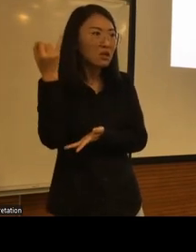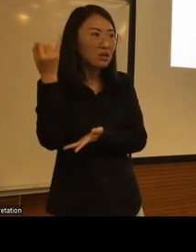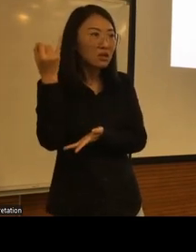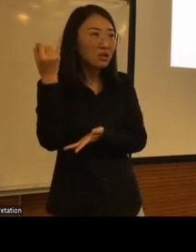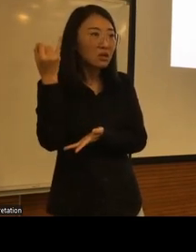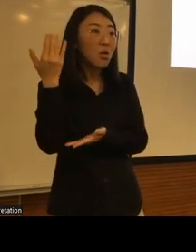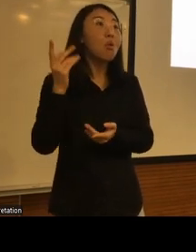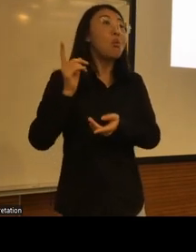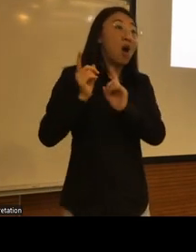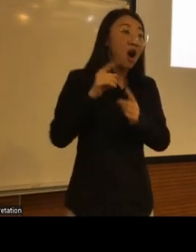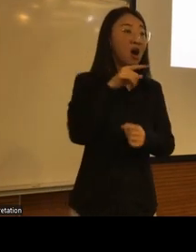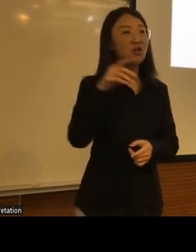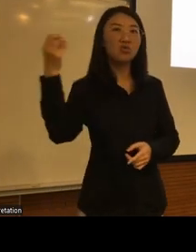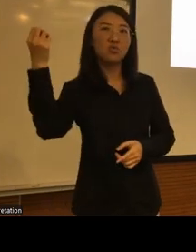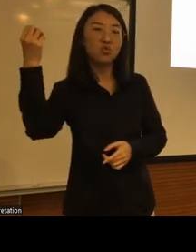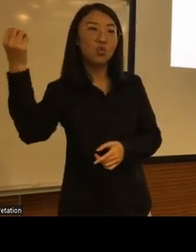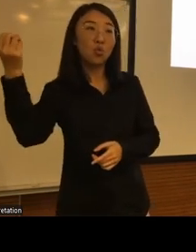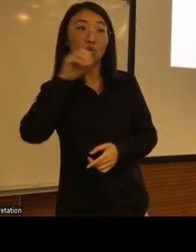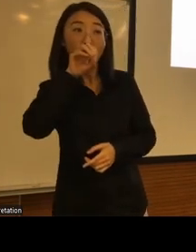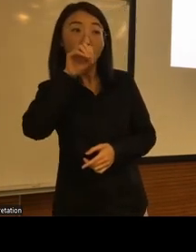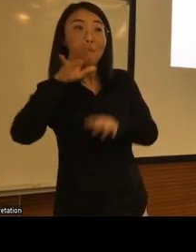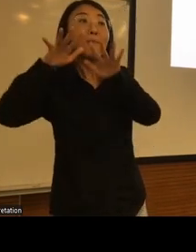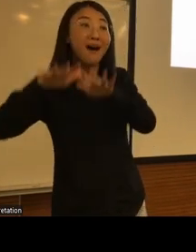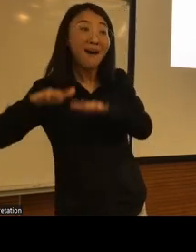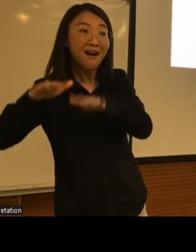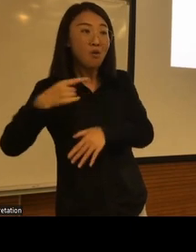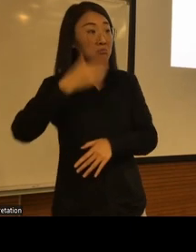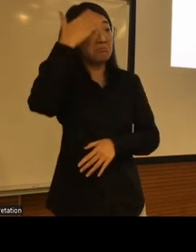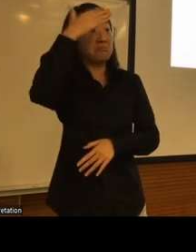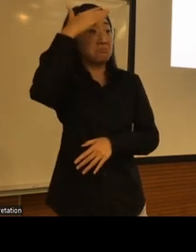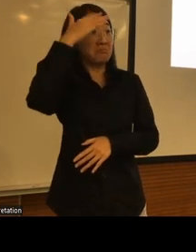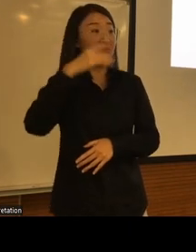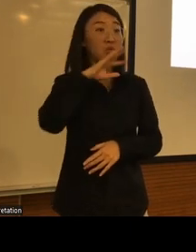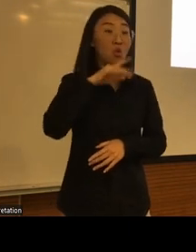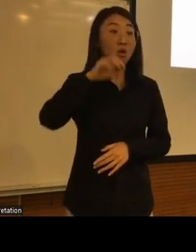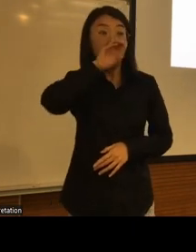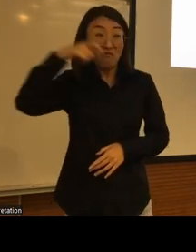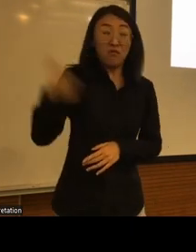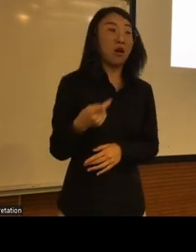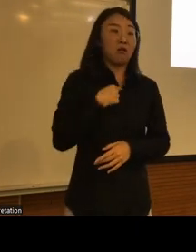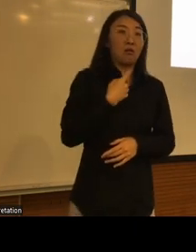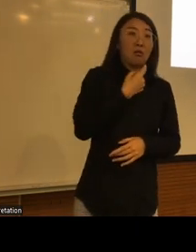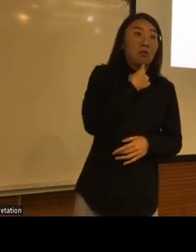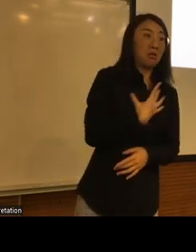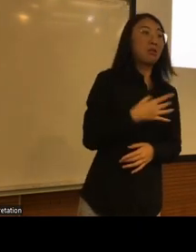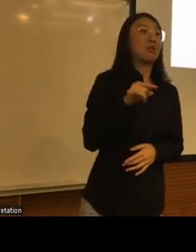Or you understand when it's spoken very slowly, but not when it's fast. How